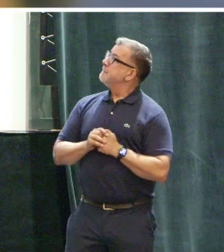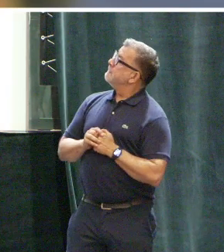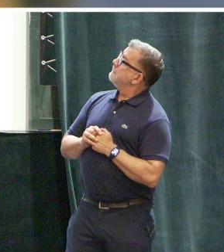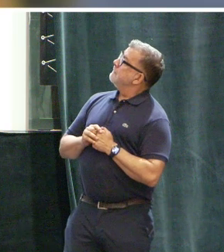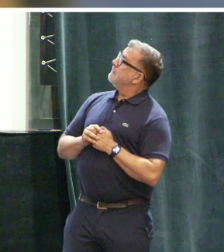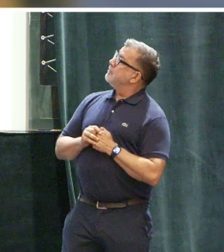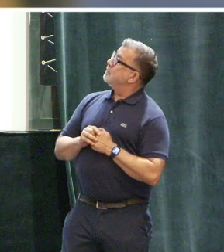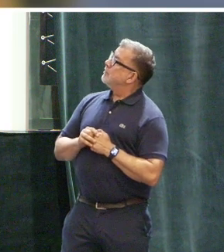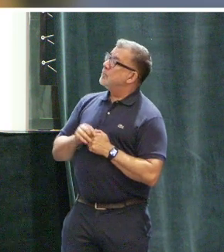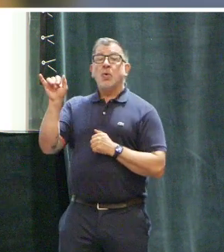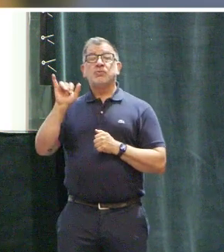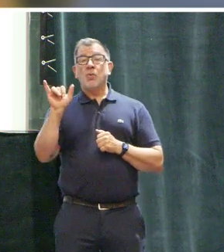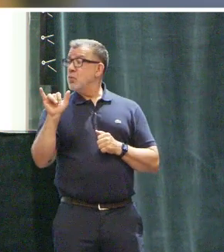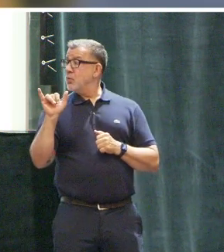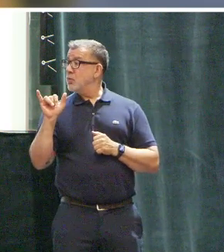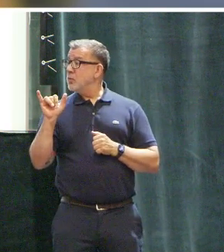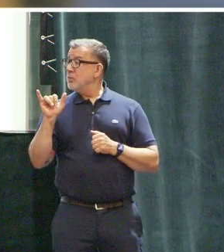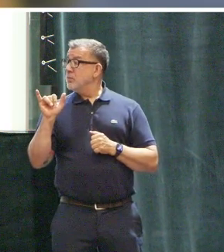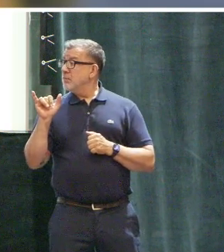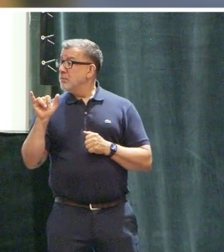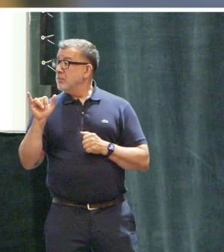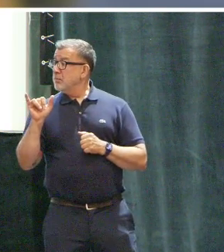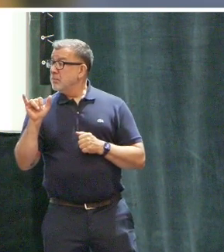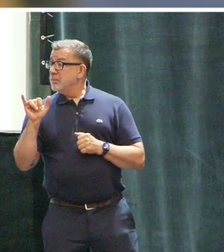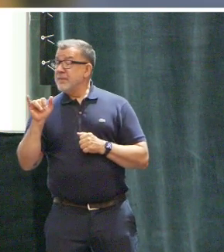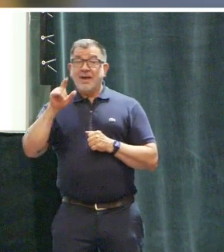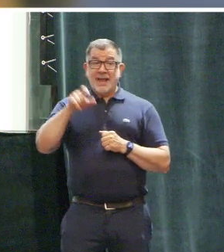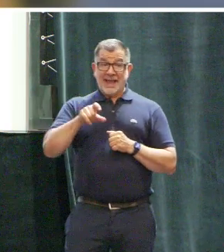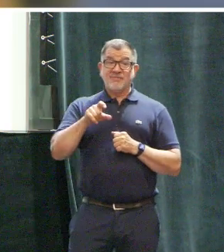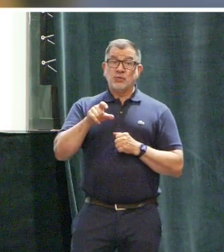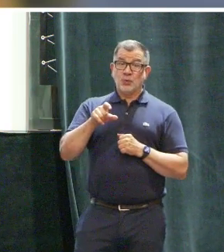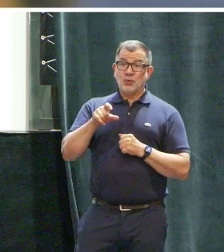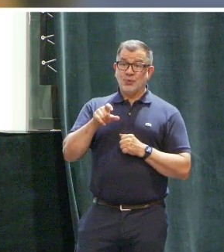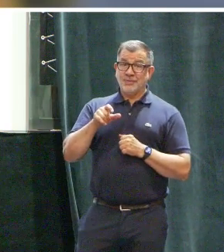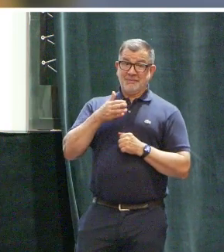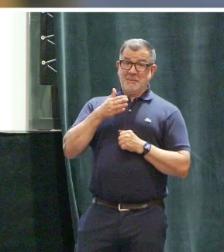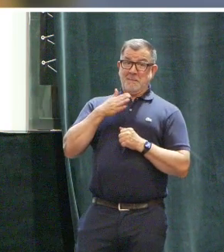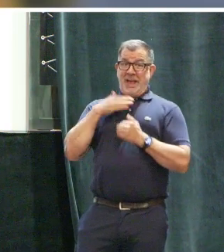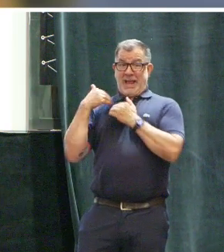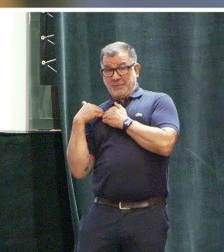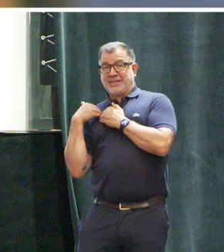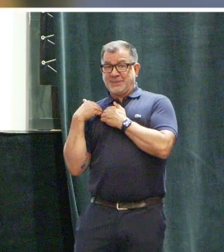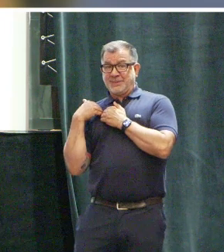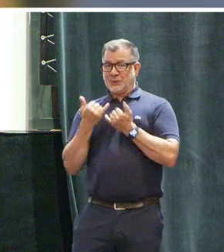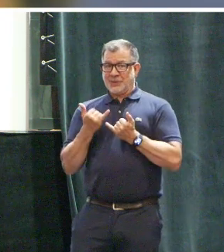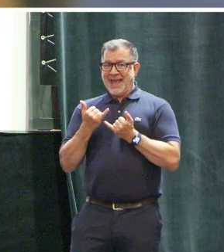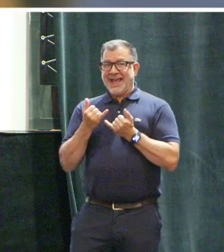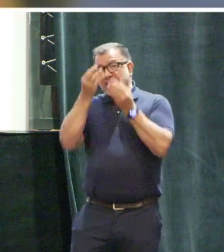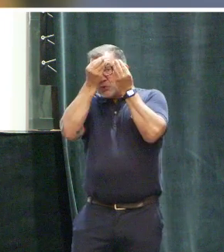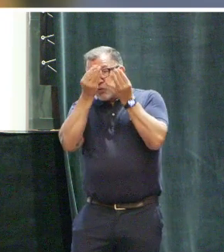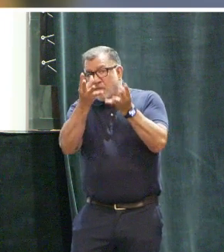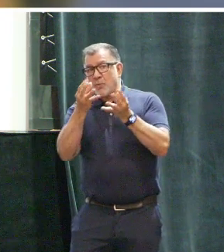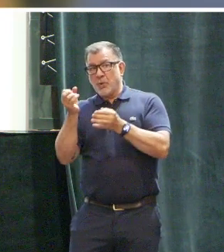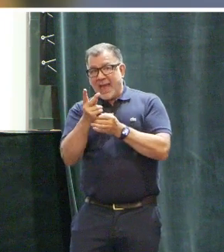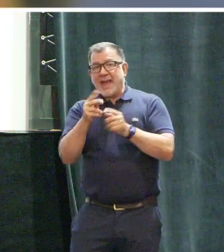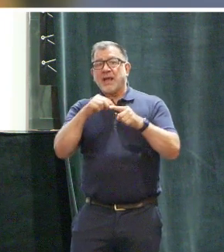So I also have the job today of reporting back from some of the conversations that we've had